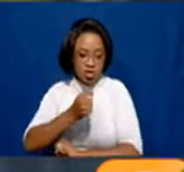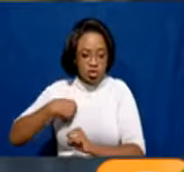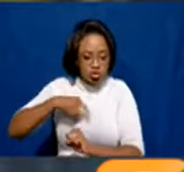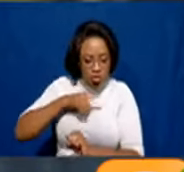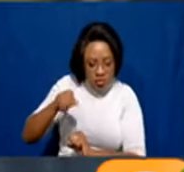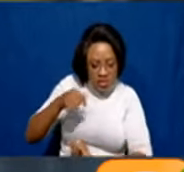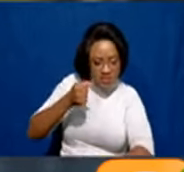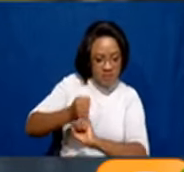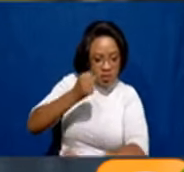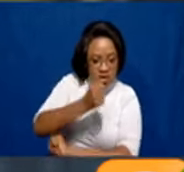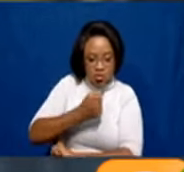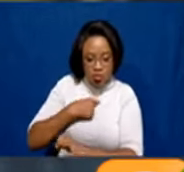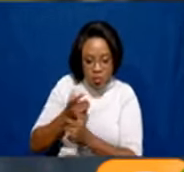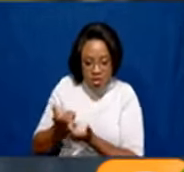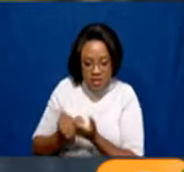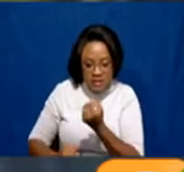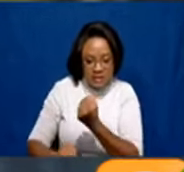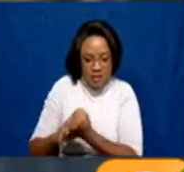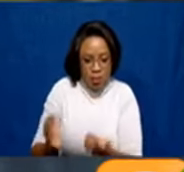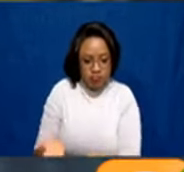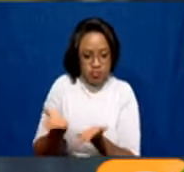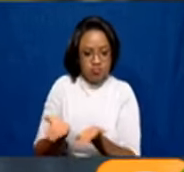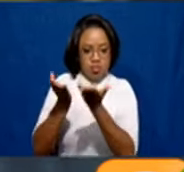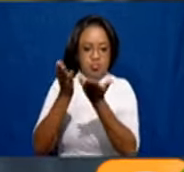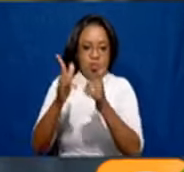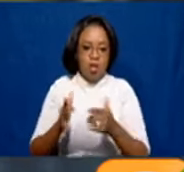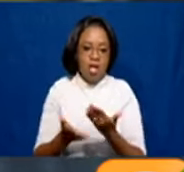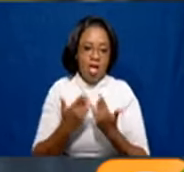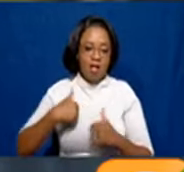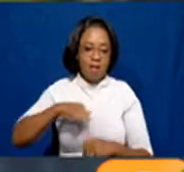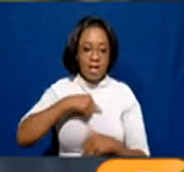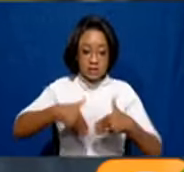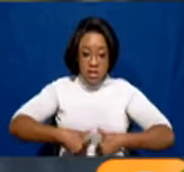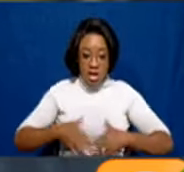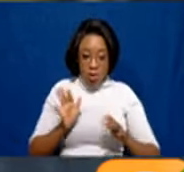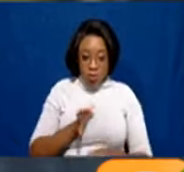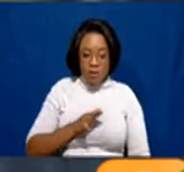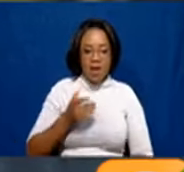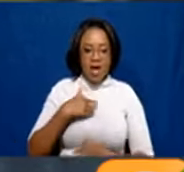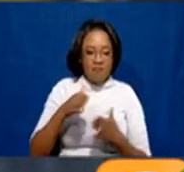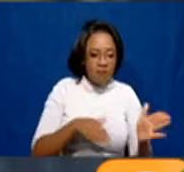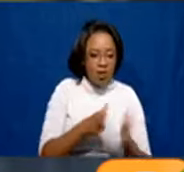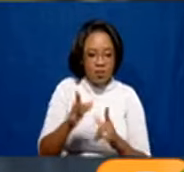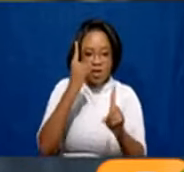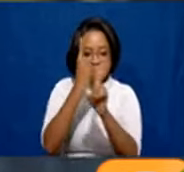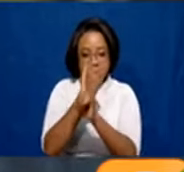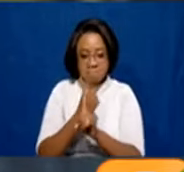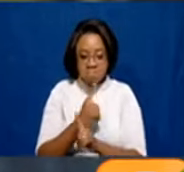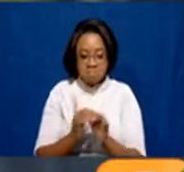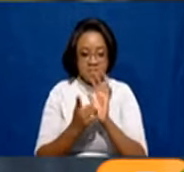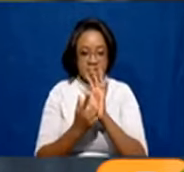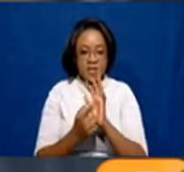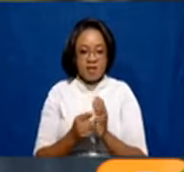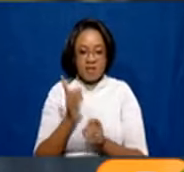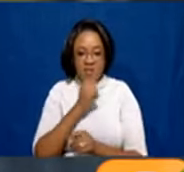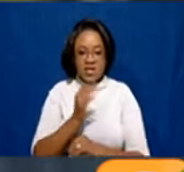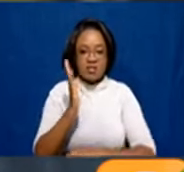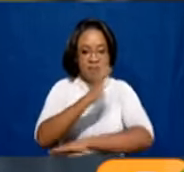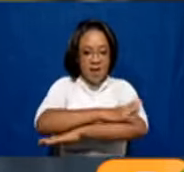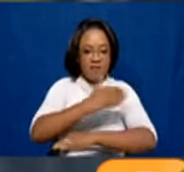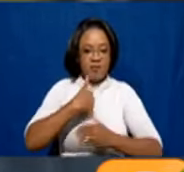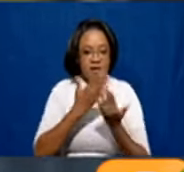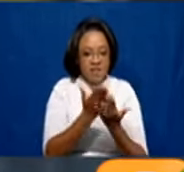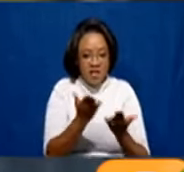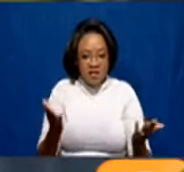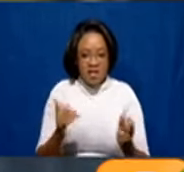already build on that foundation that has been put for us? There are so many ways we can do that. We have platforms that our mothers, our grandmothers did not have.